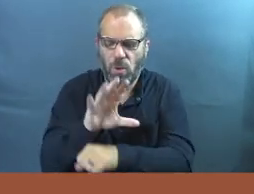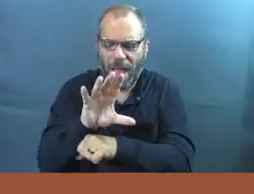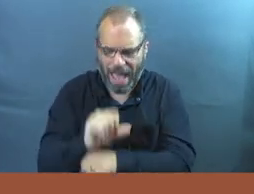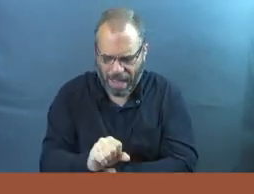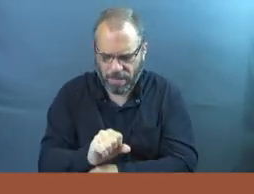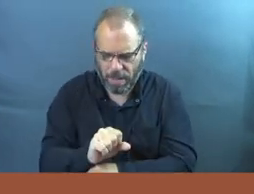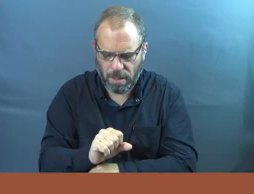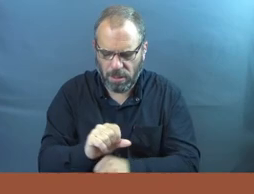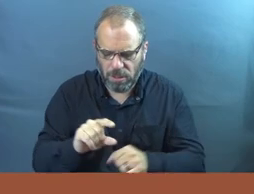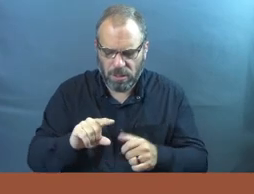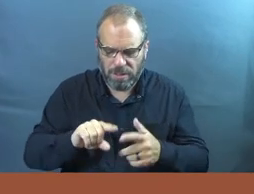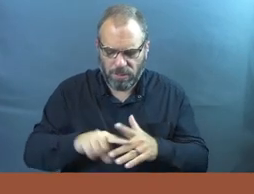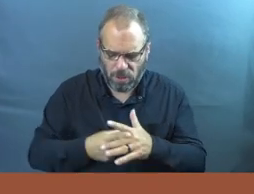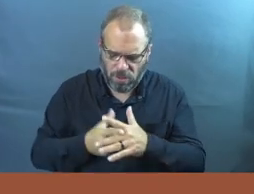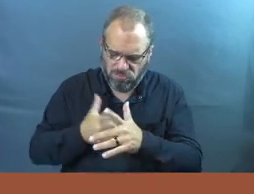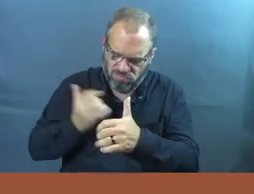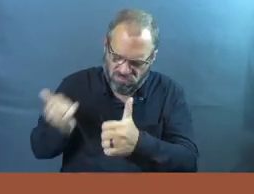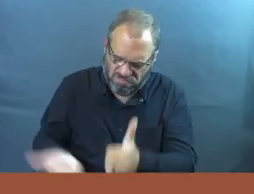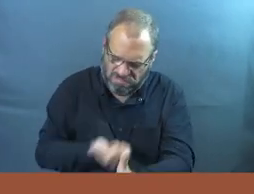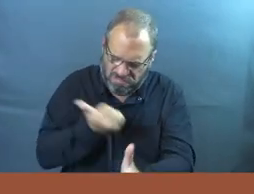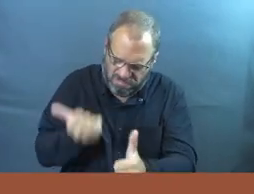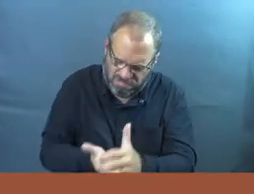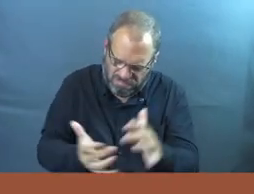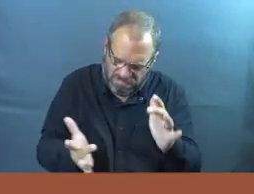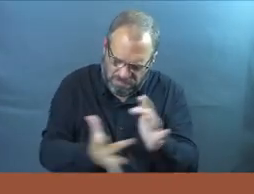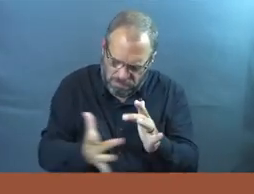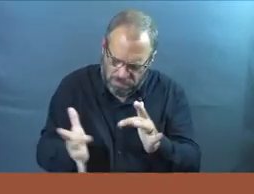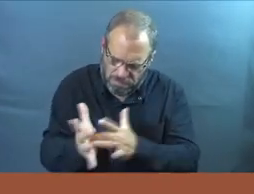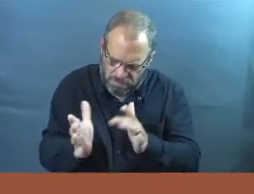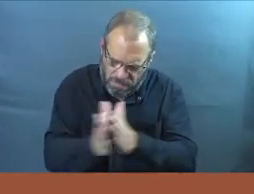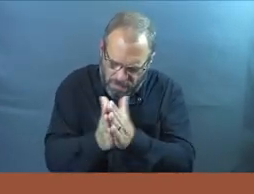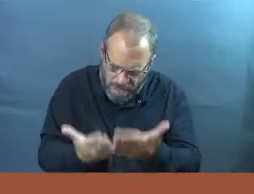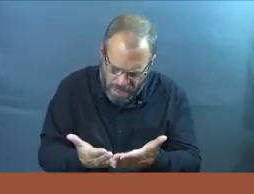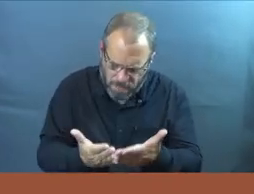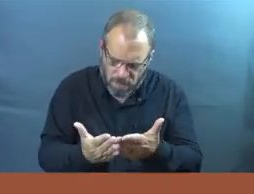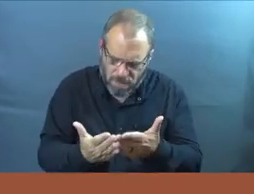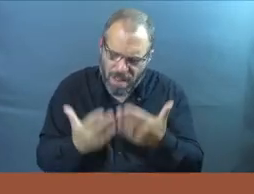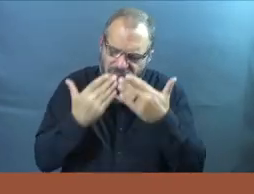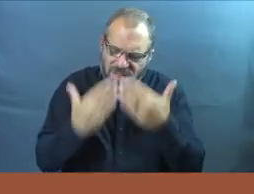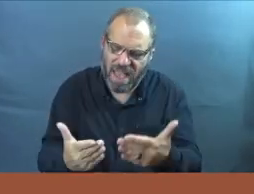I pray that we would start to go after your word. Thank you, Lord,